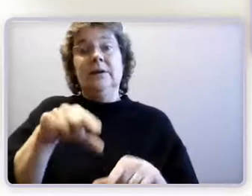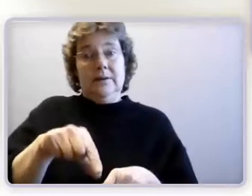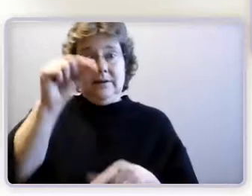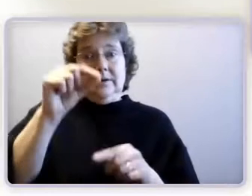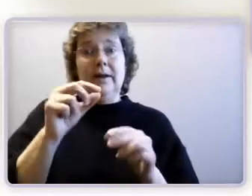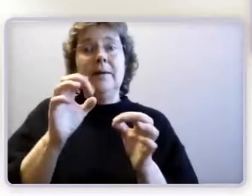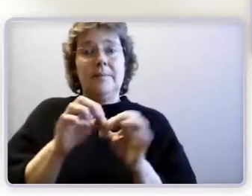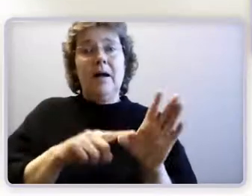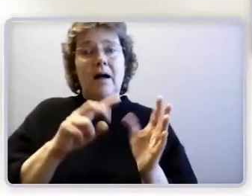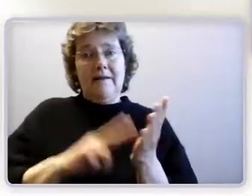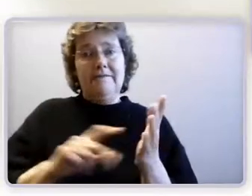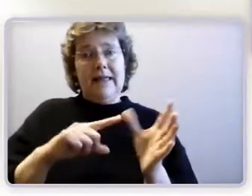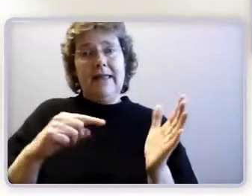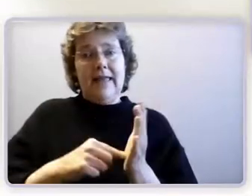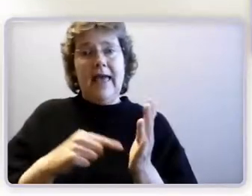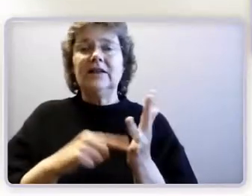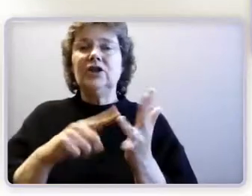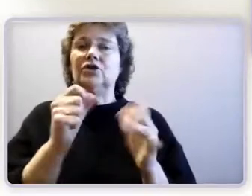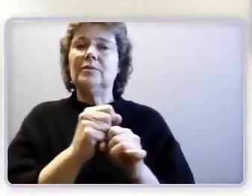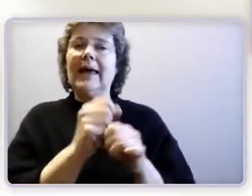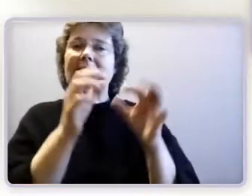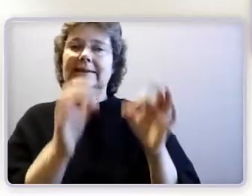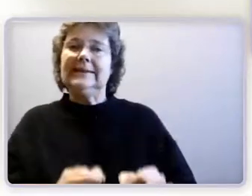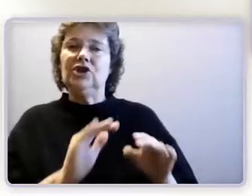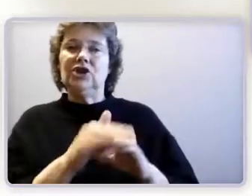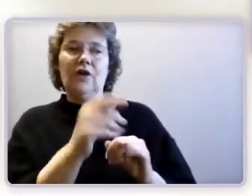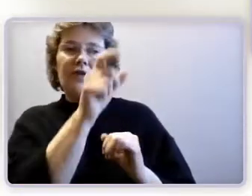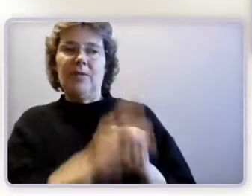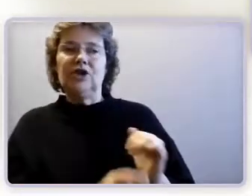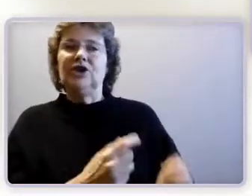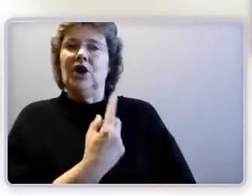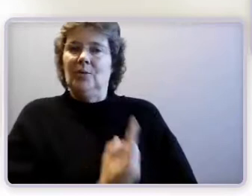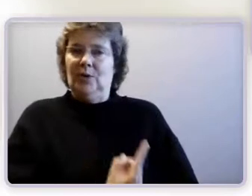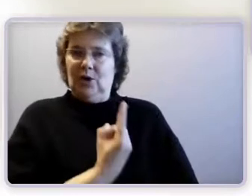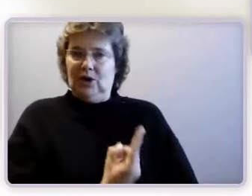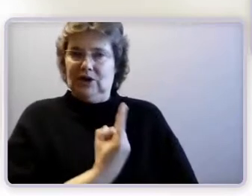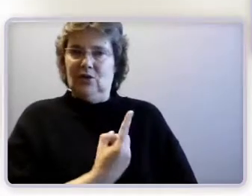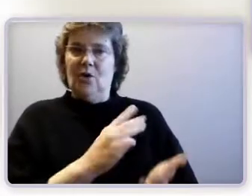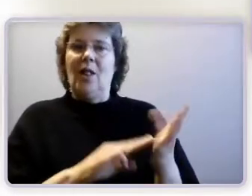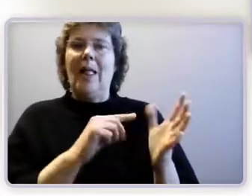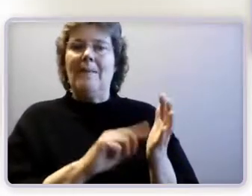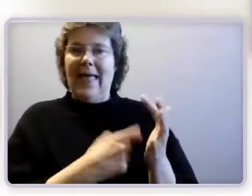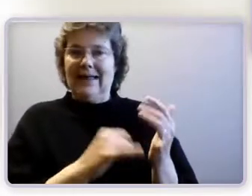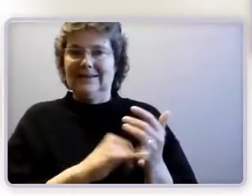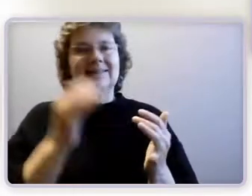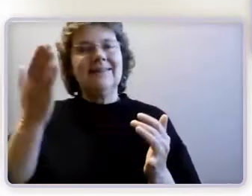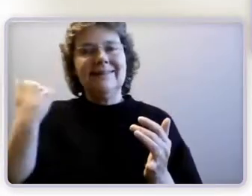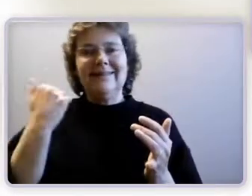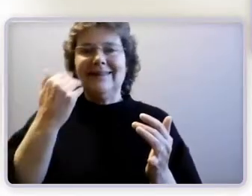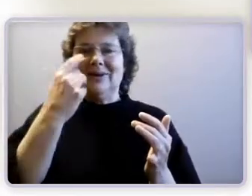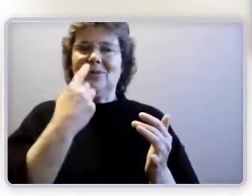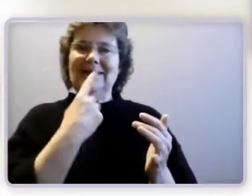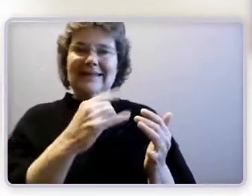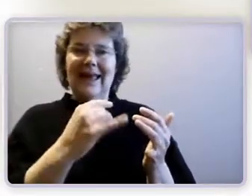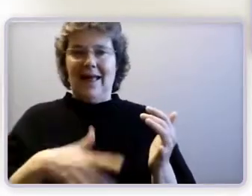a person's personal matters, what we used to call lifestyle issues. Most of that slide is